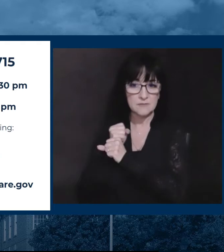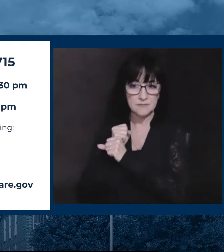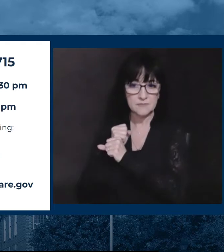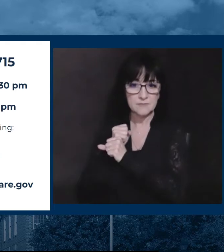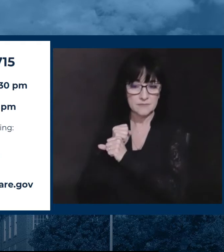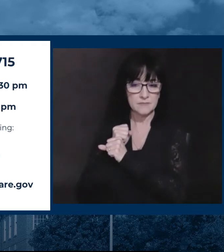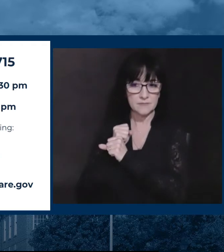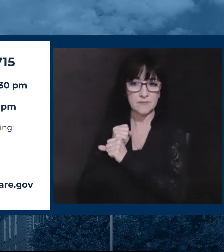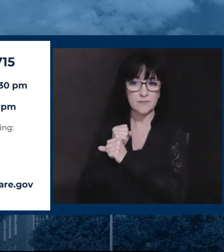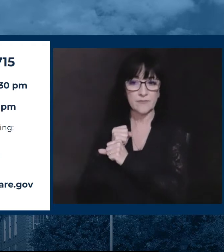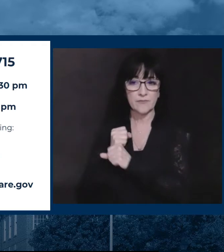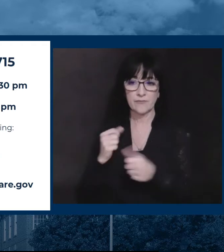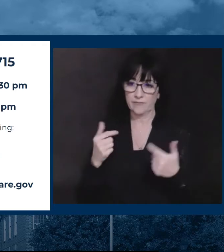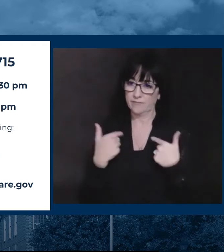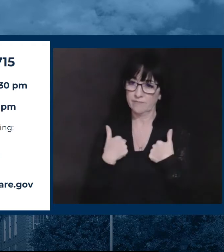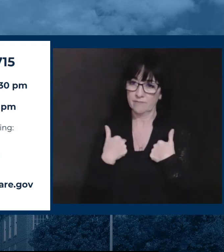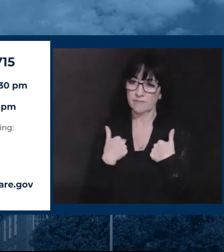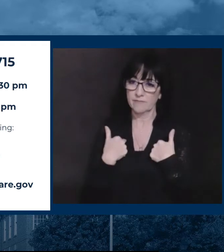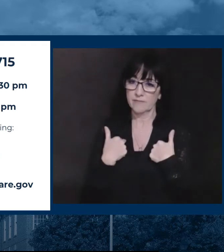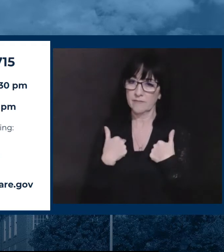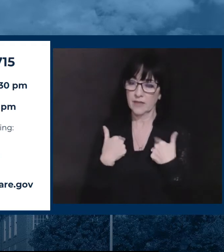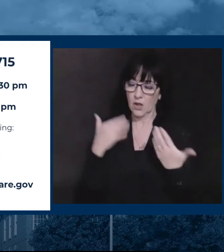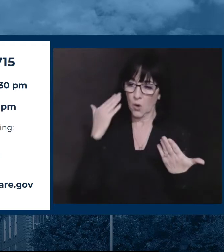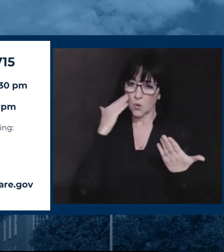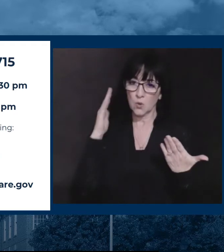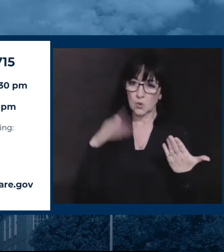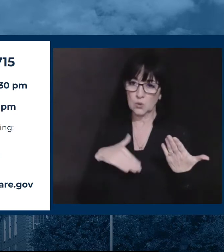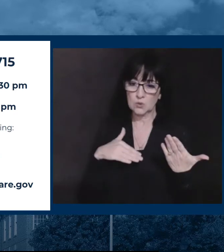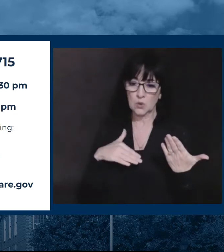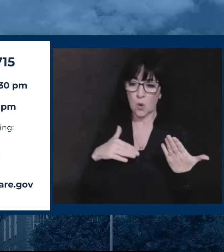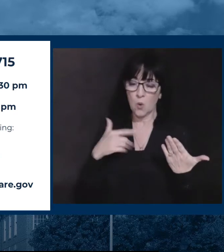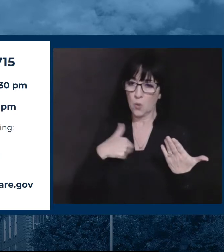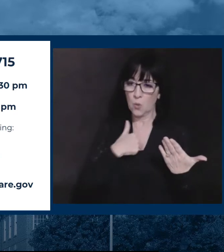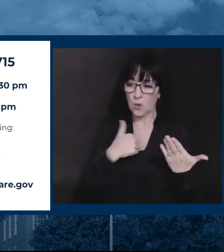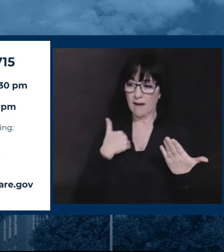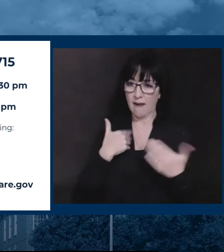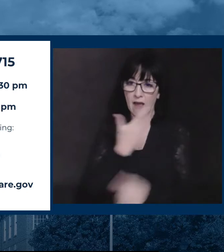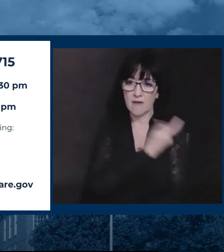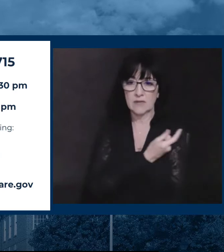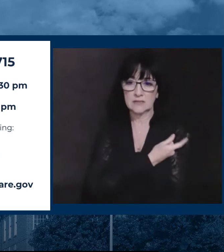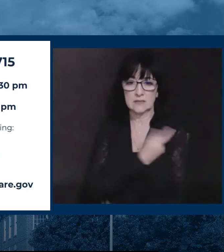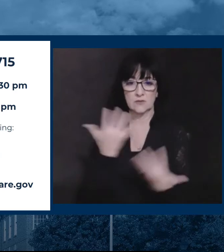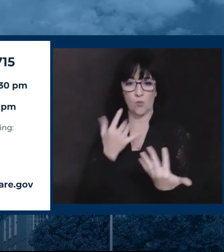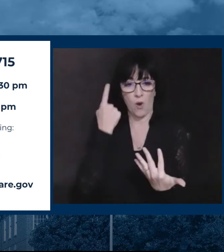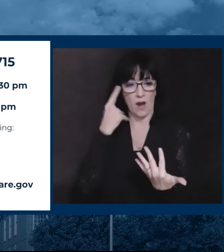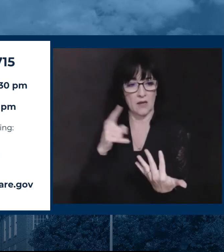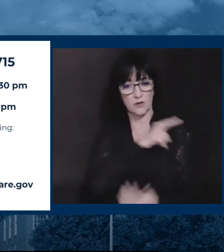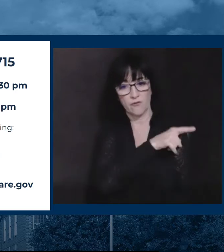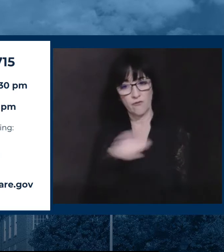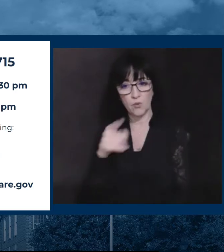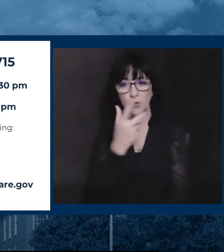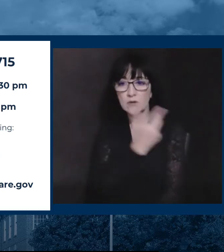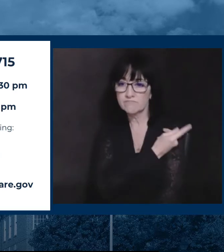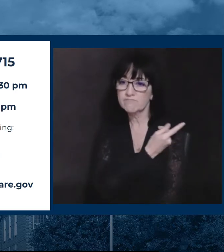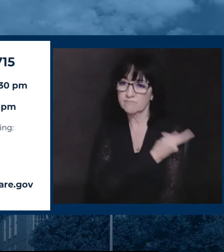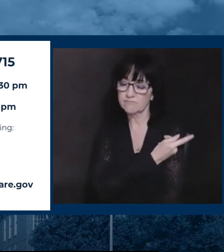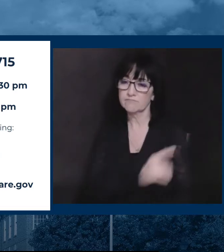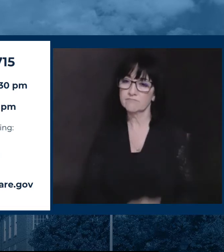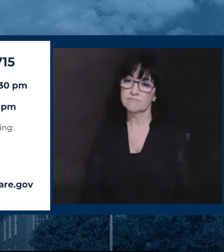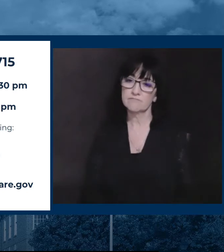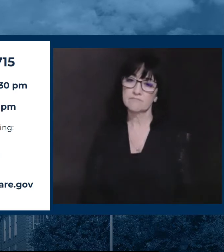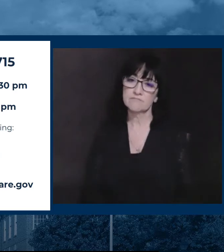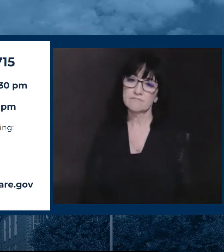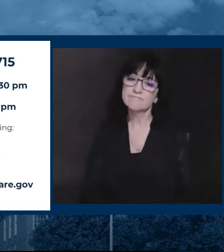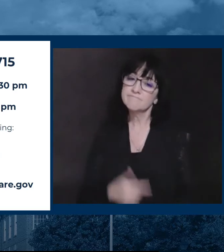and waiting to be injected into somebody's arm. And that's going to be our objective. We're going to work through